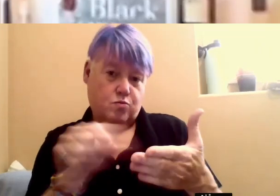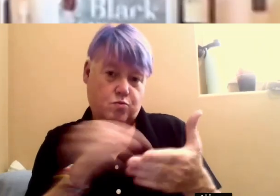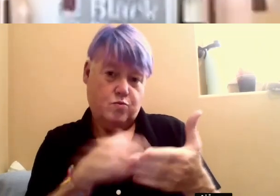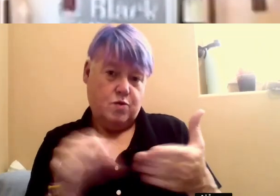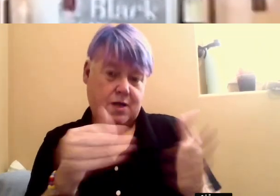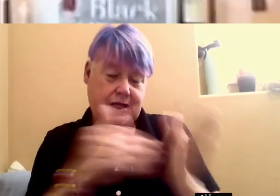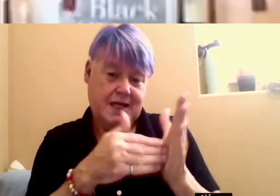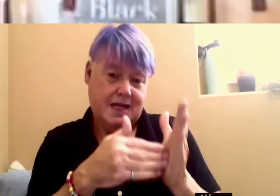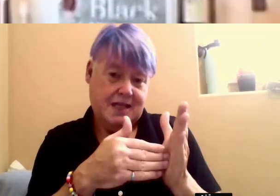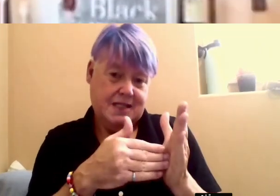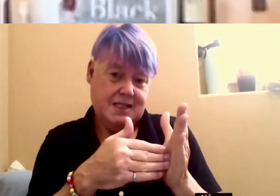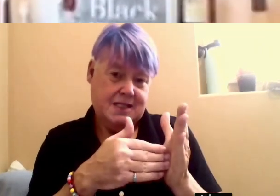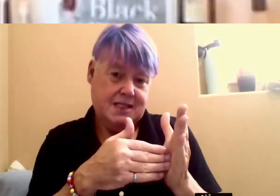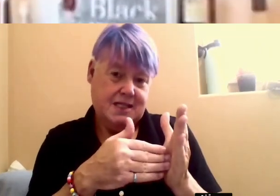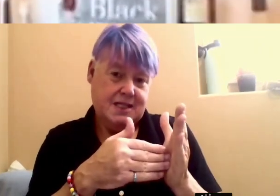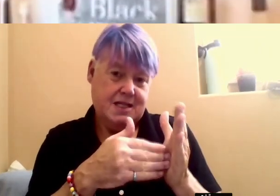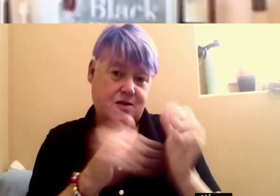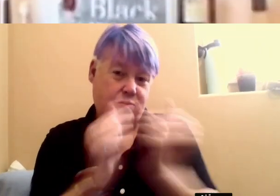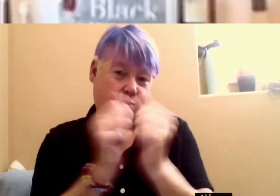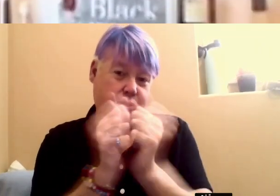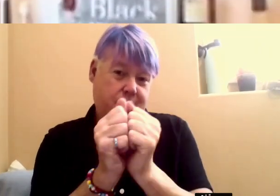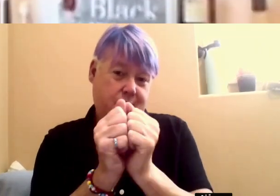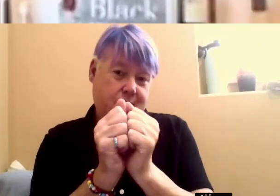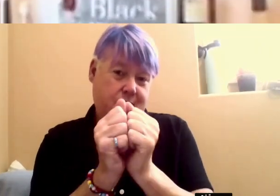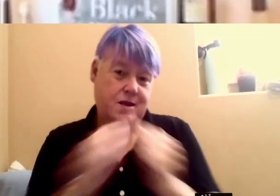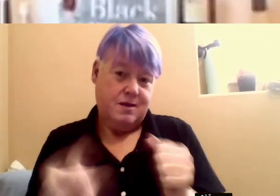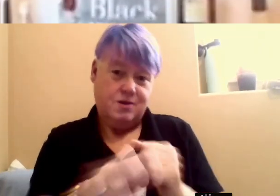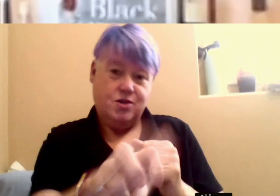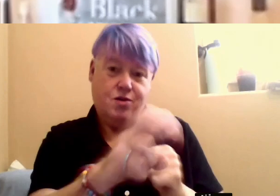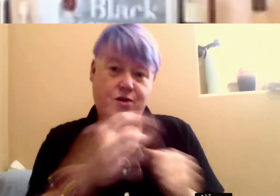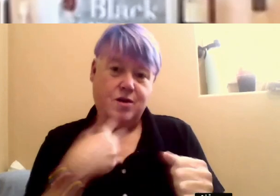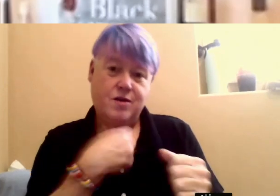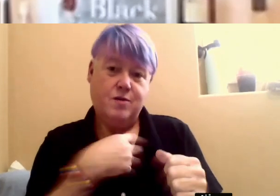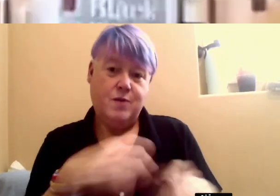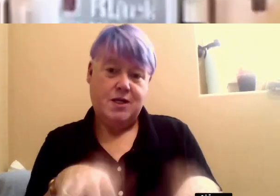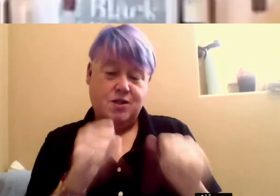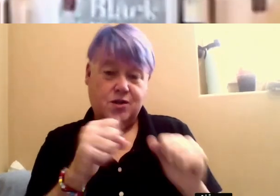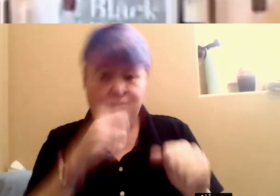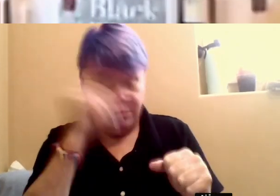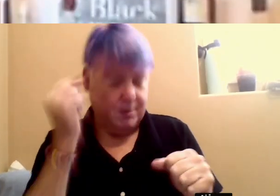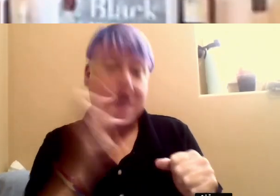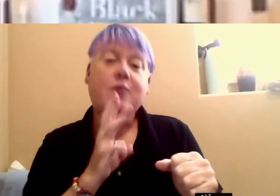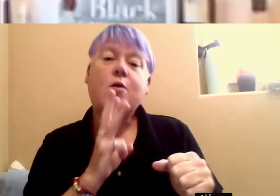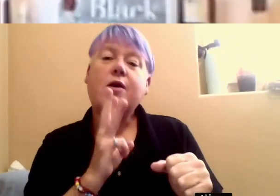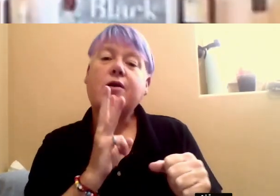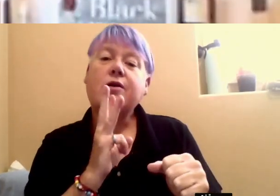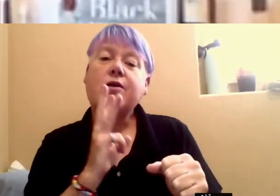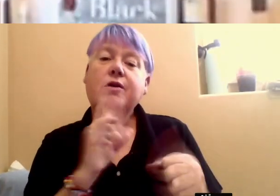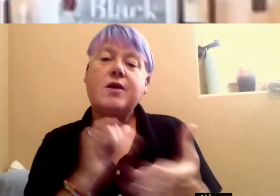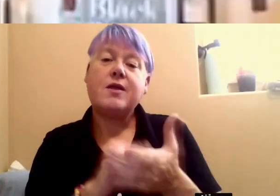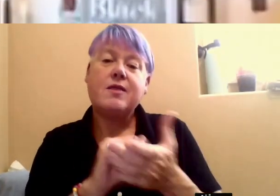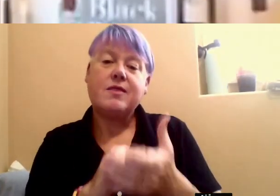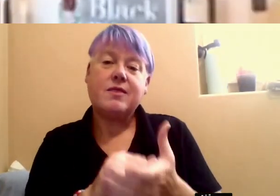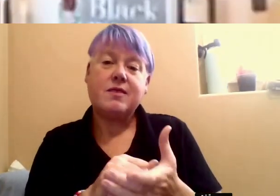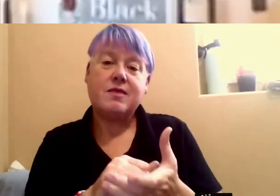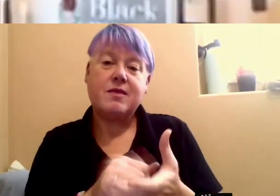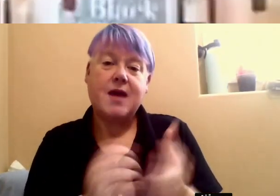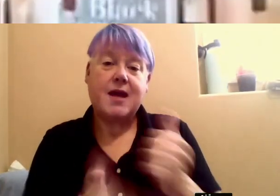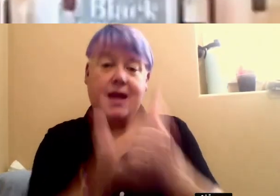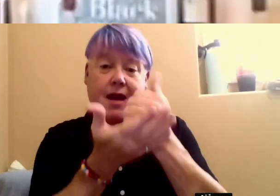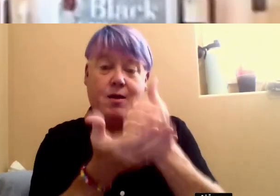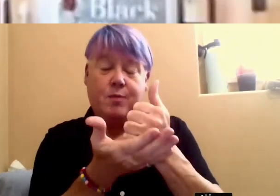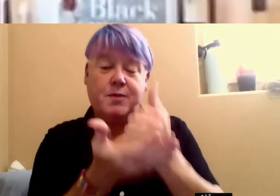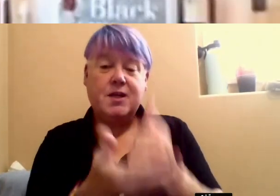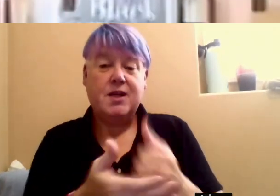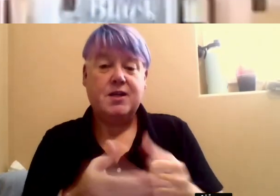against the or with the journey we took to Blackwater. So that helped anchor the whole story.